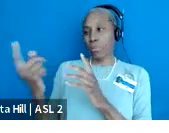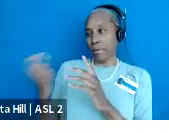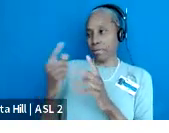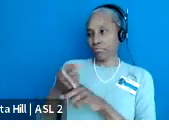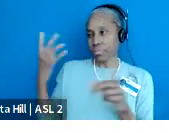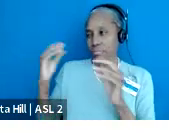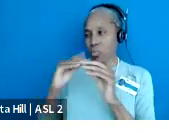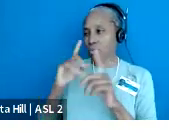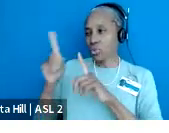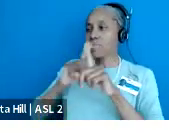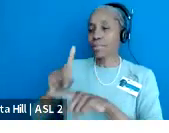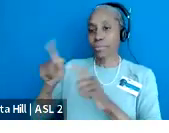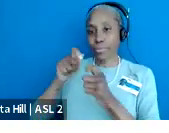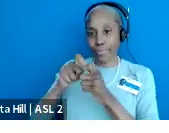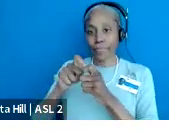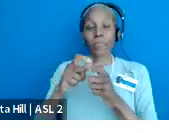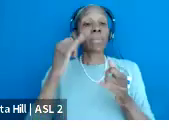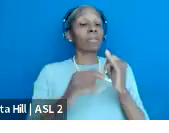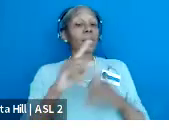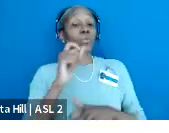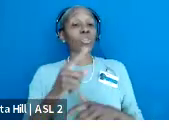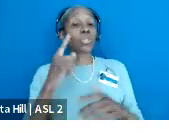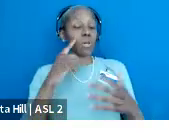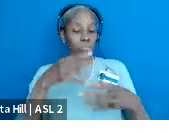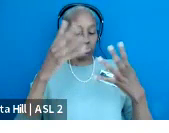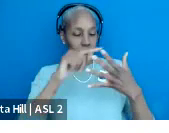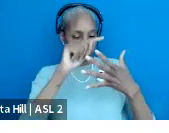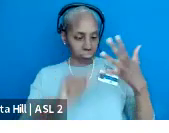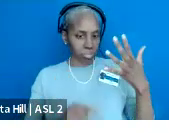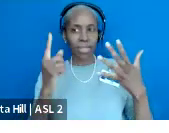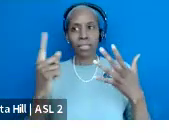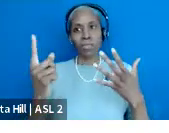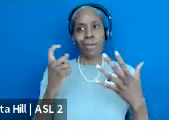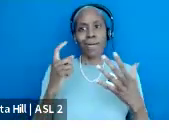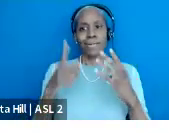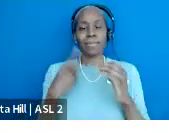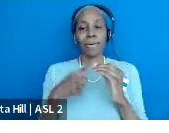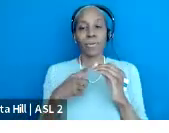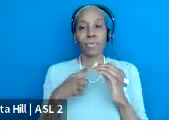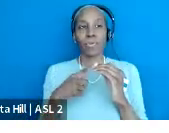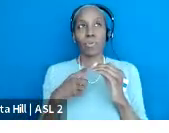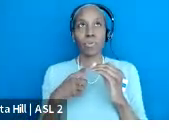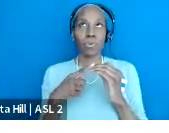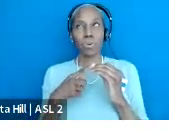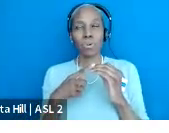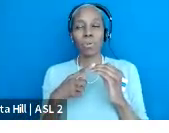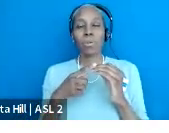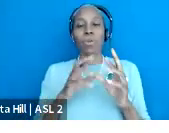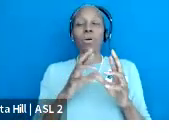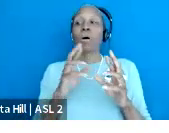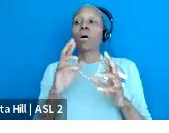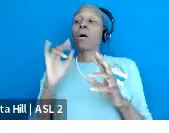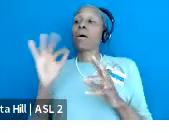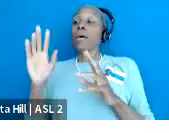so I can answer it. Great. And there was one last question. I'm just going to, somebody wants to know about, you know, reporting when